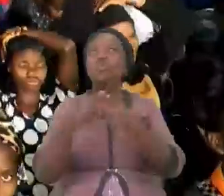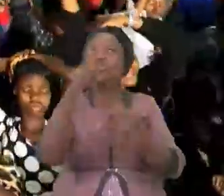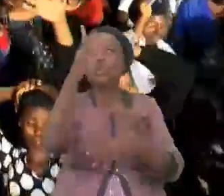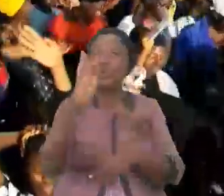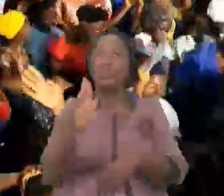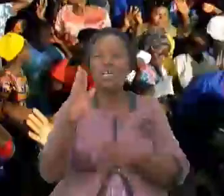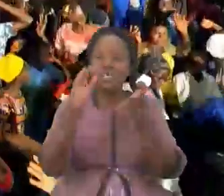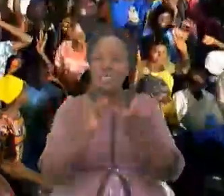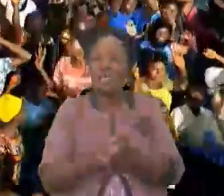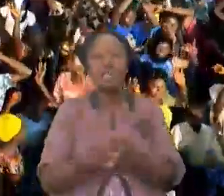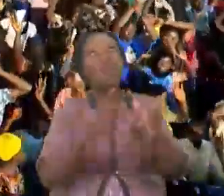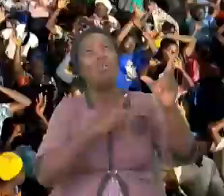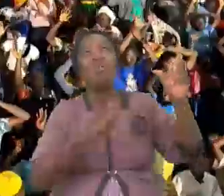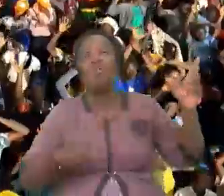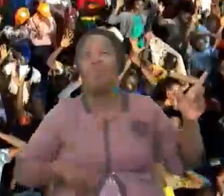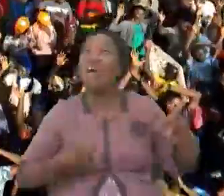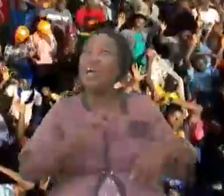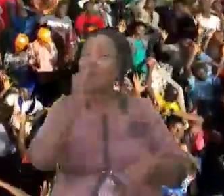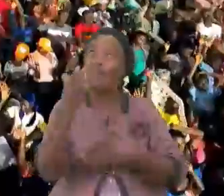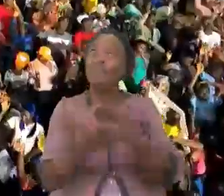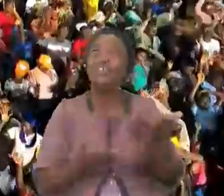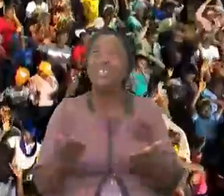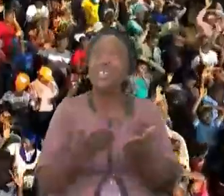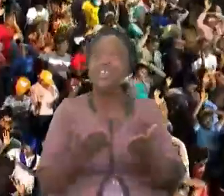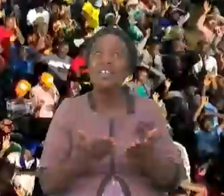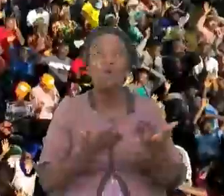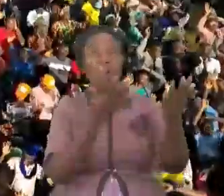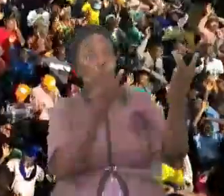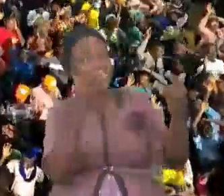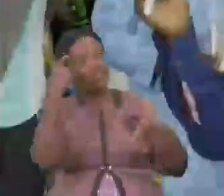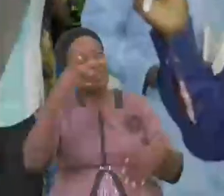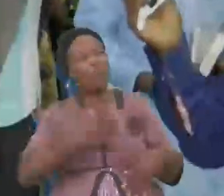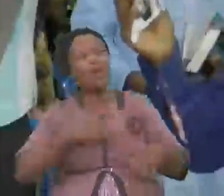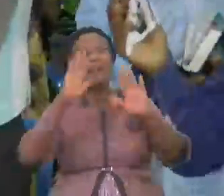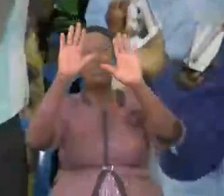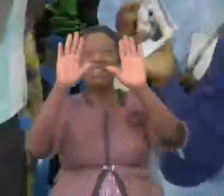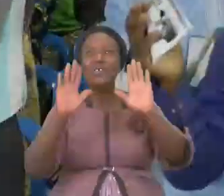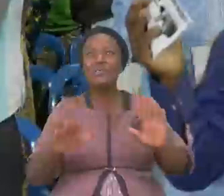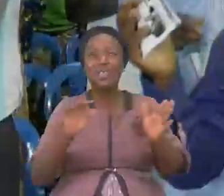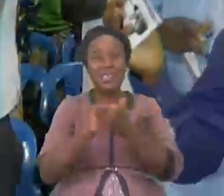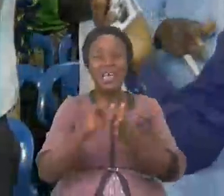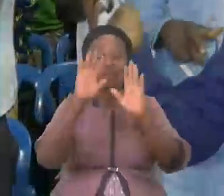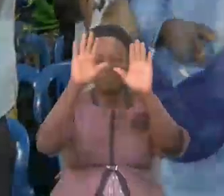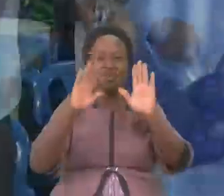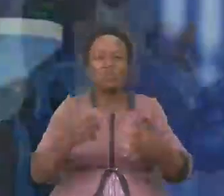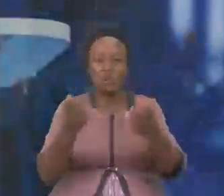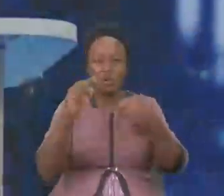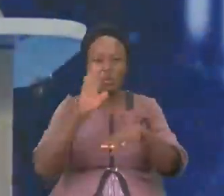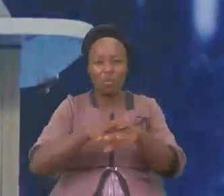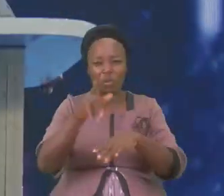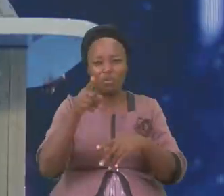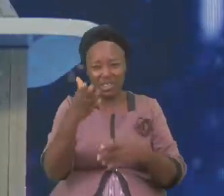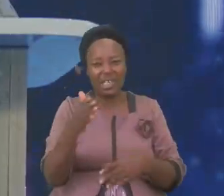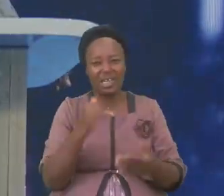waiting for my miracle. That miracle will reach you there right now. After the final